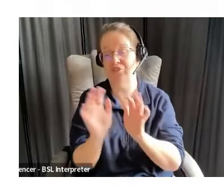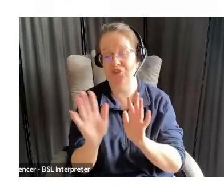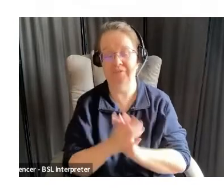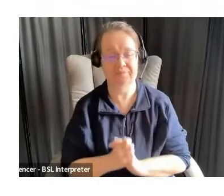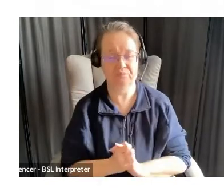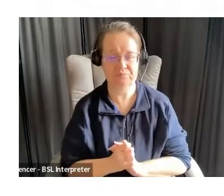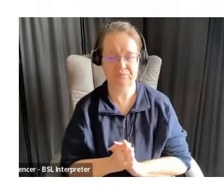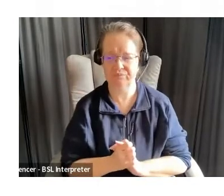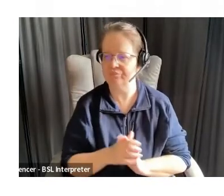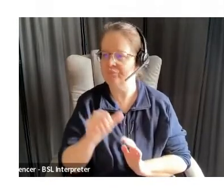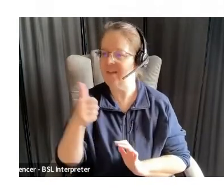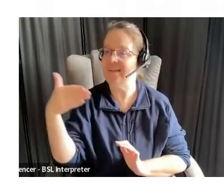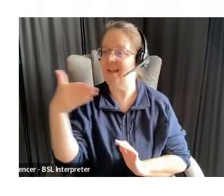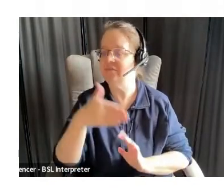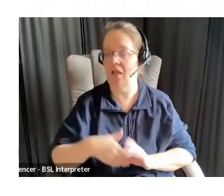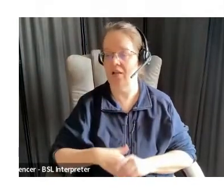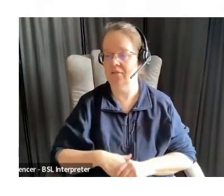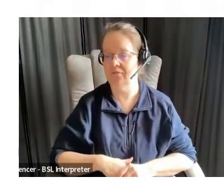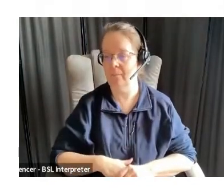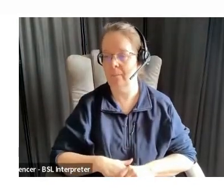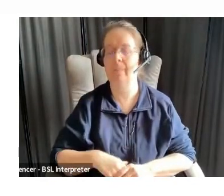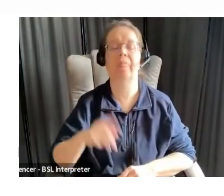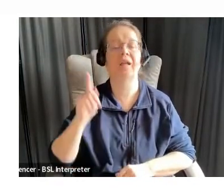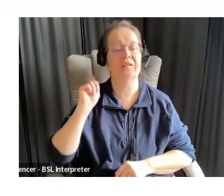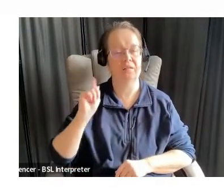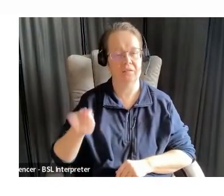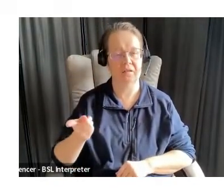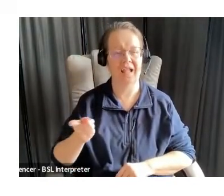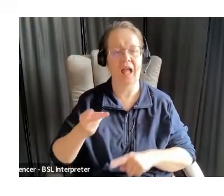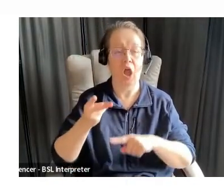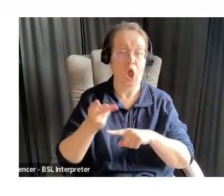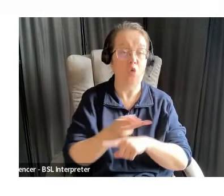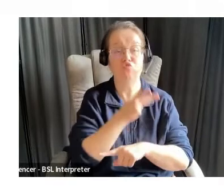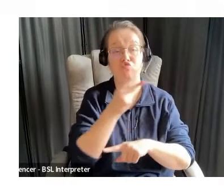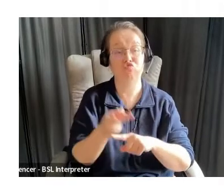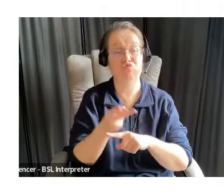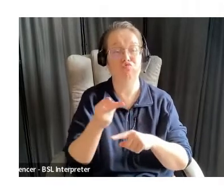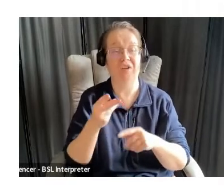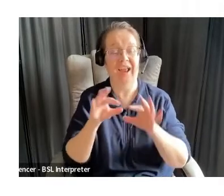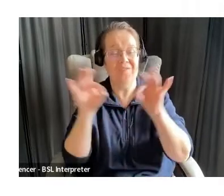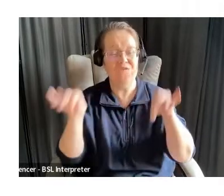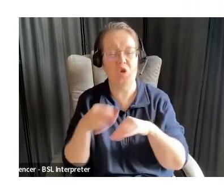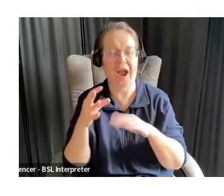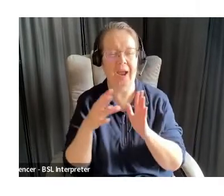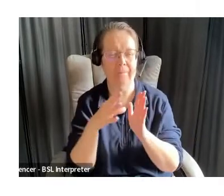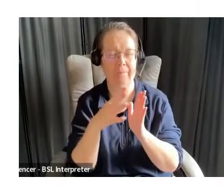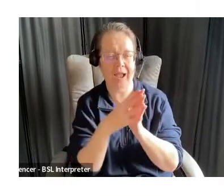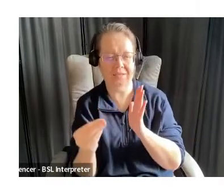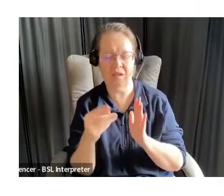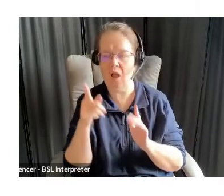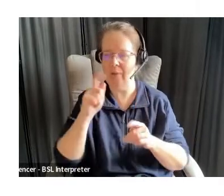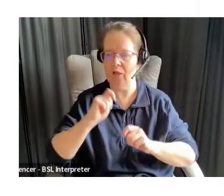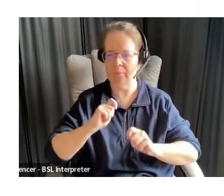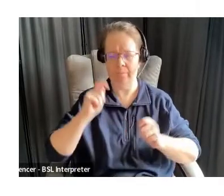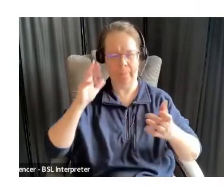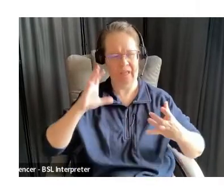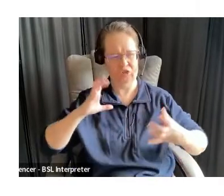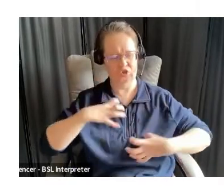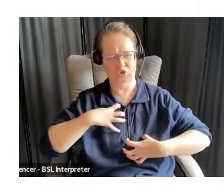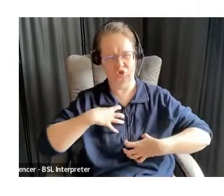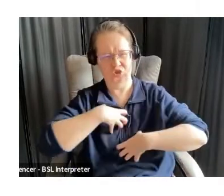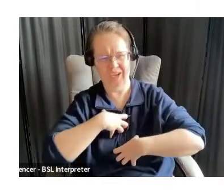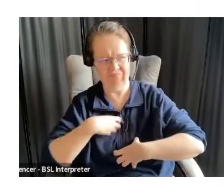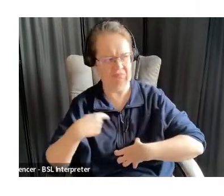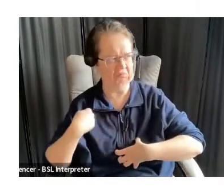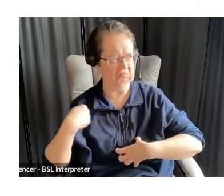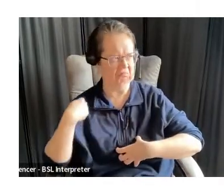Okay, let's go to the next slide. Okay, so here's like a reframe example, right? You might want to shift from no idea why